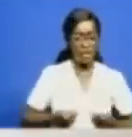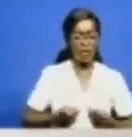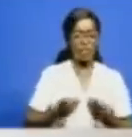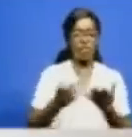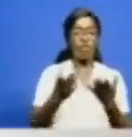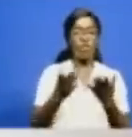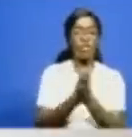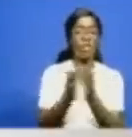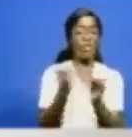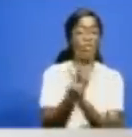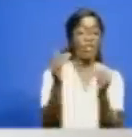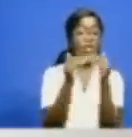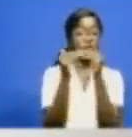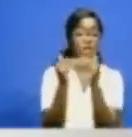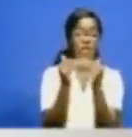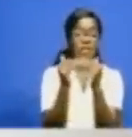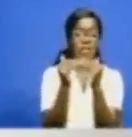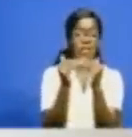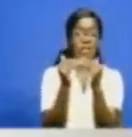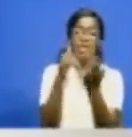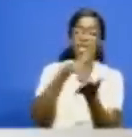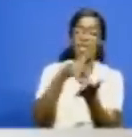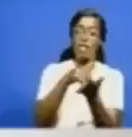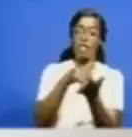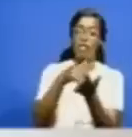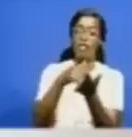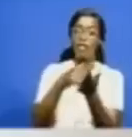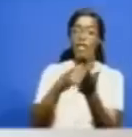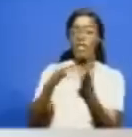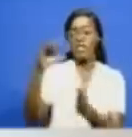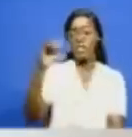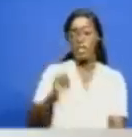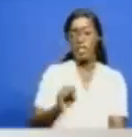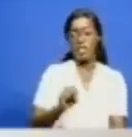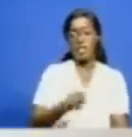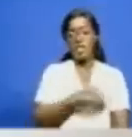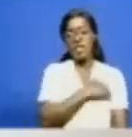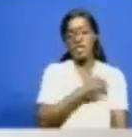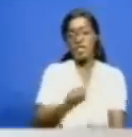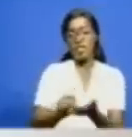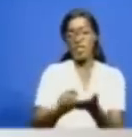in different capacities, including that of cabinet minister, chief secretary,